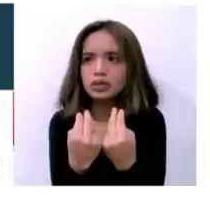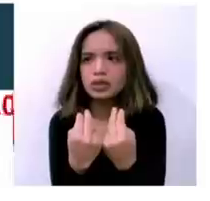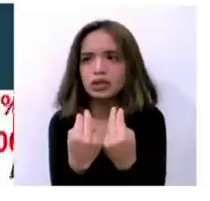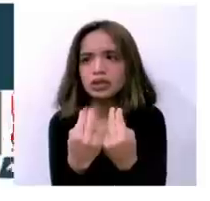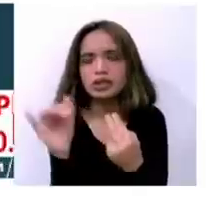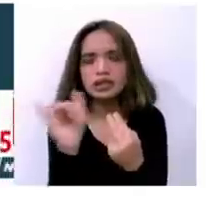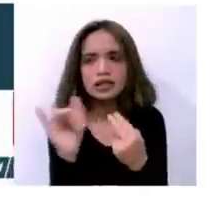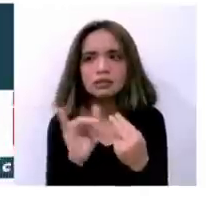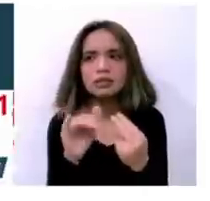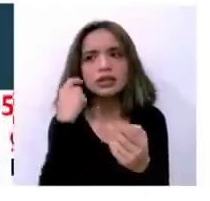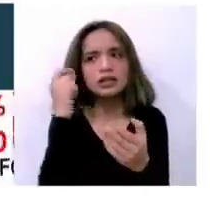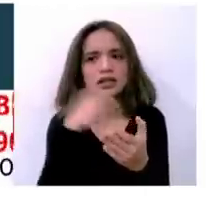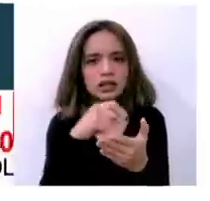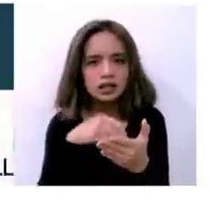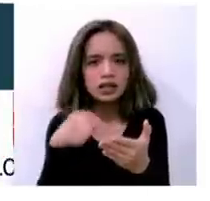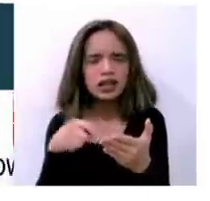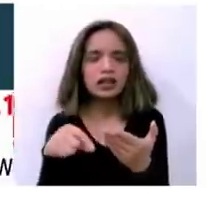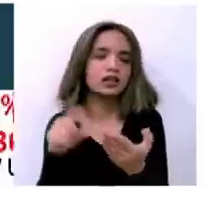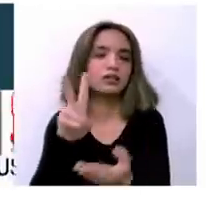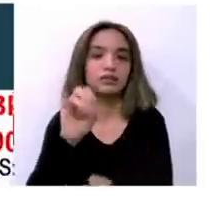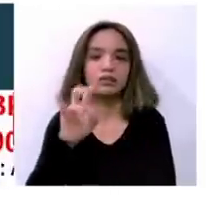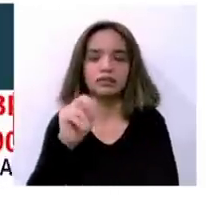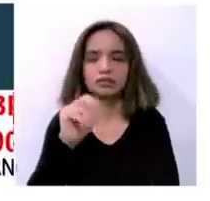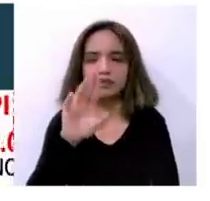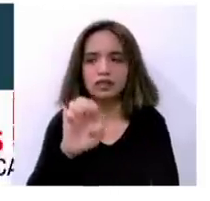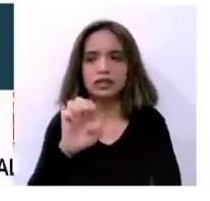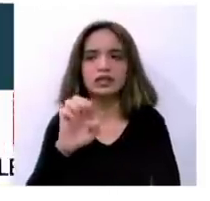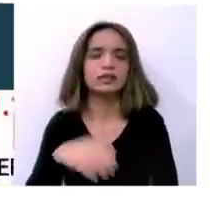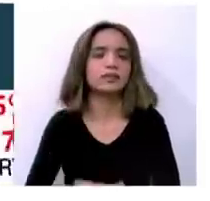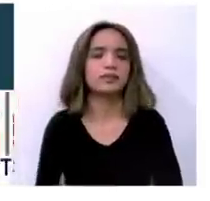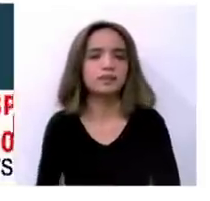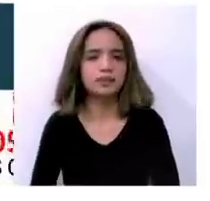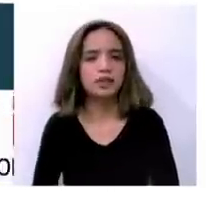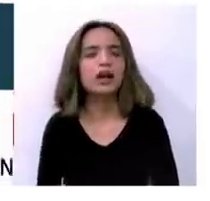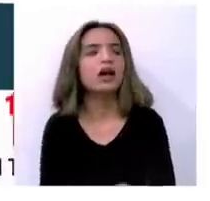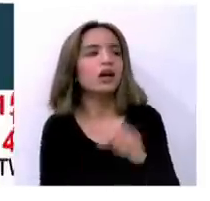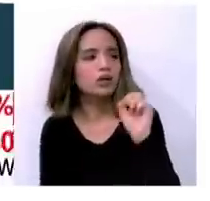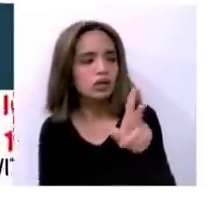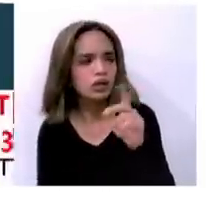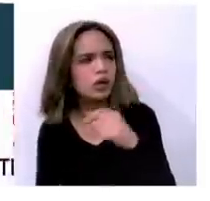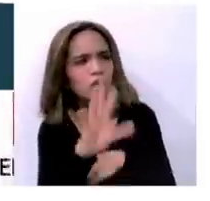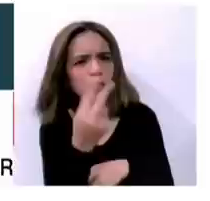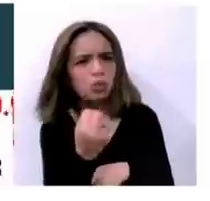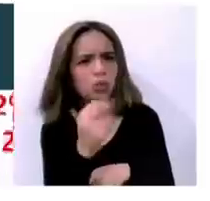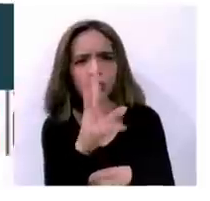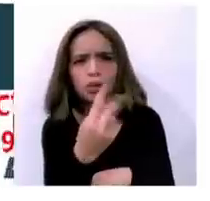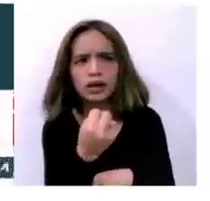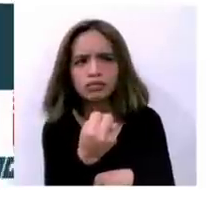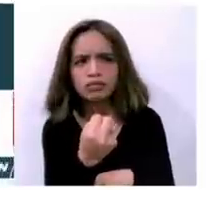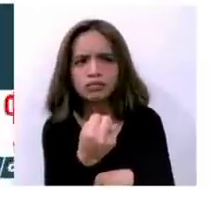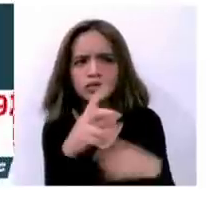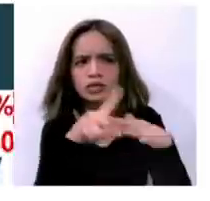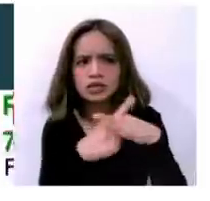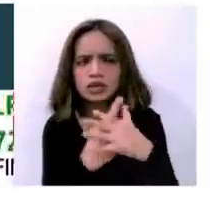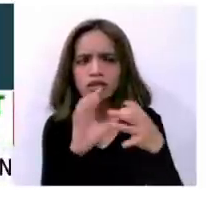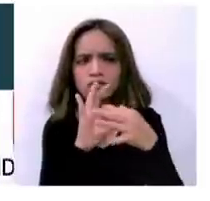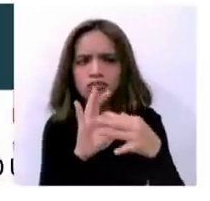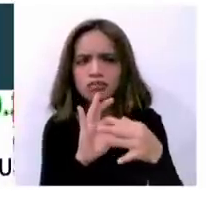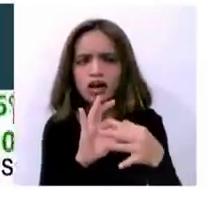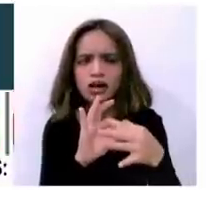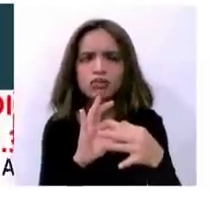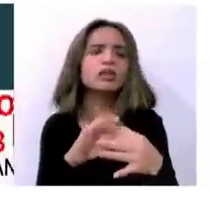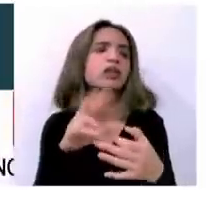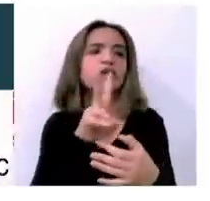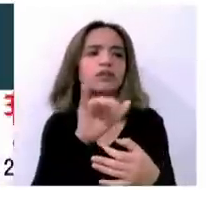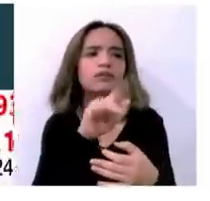Secretary Vince's work in the vaccination drive. And when is the official date of engagement for Secretary Vince